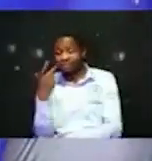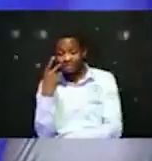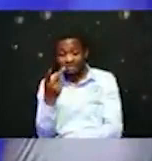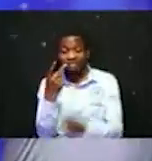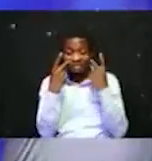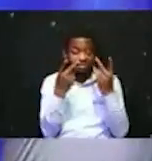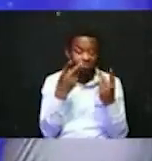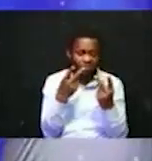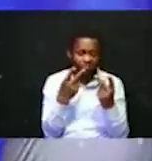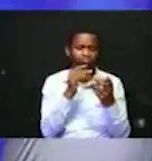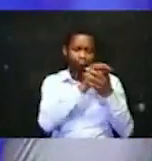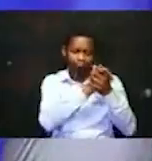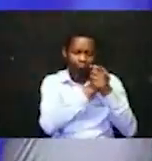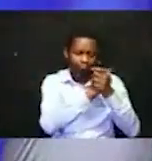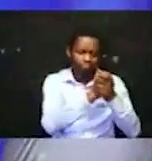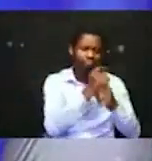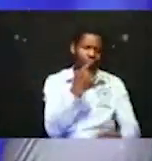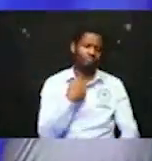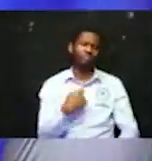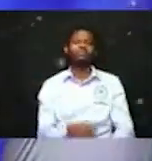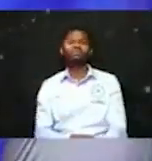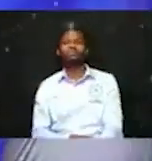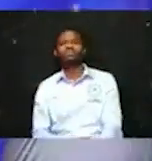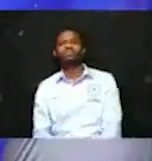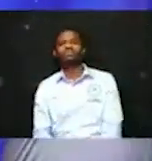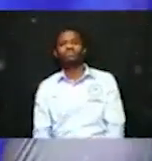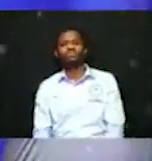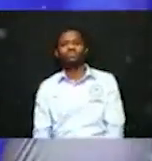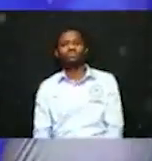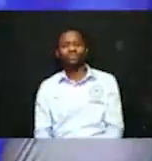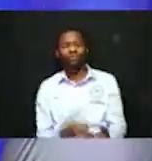asotia eshrame. Now he said,